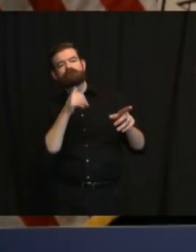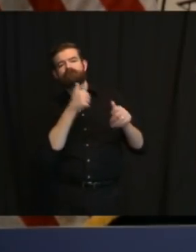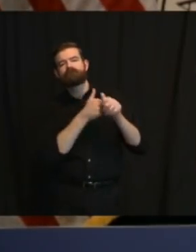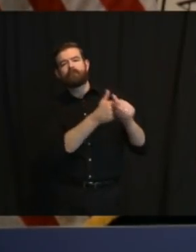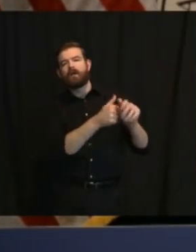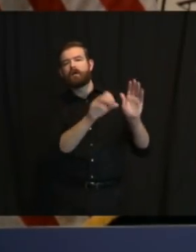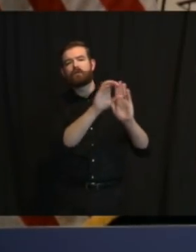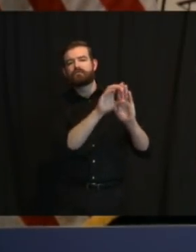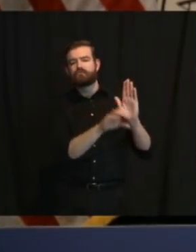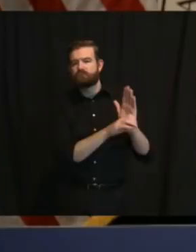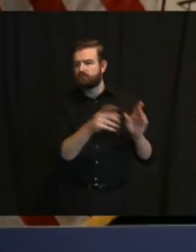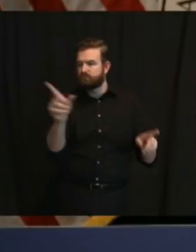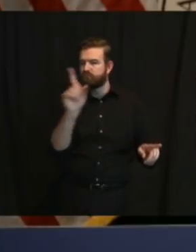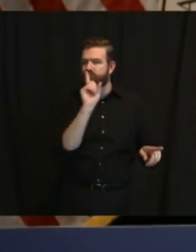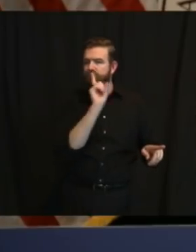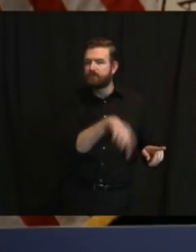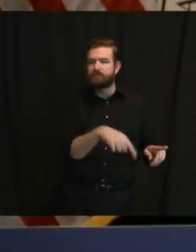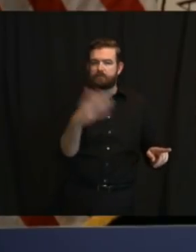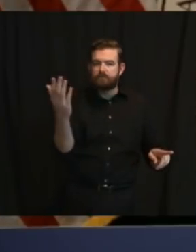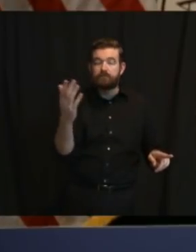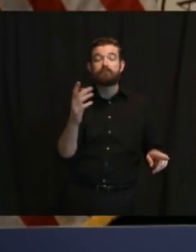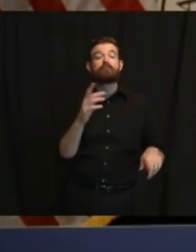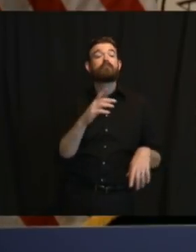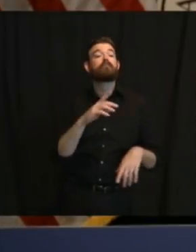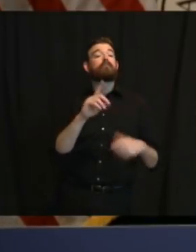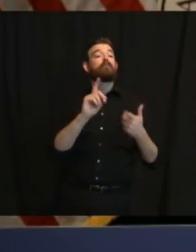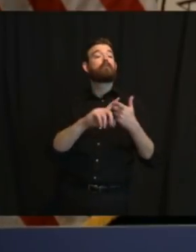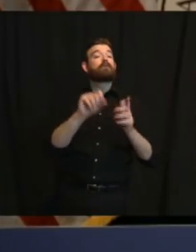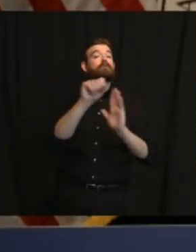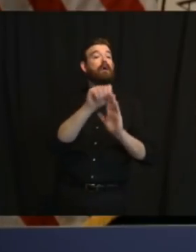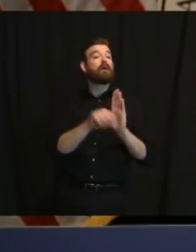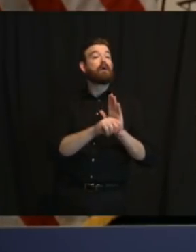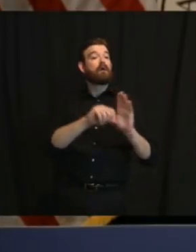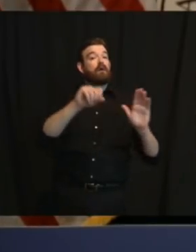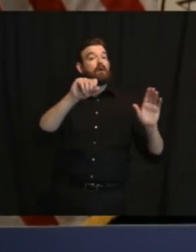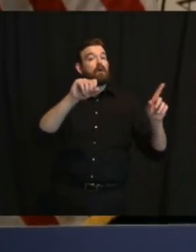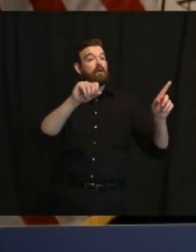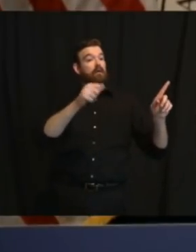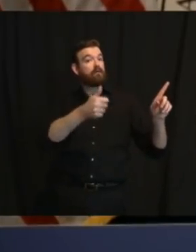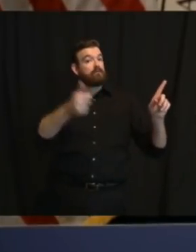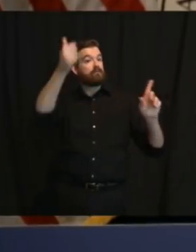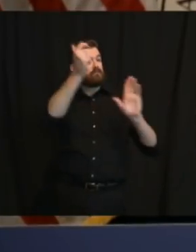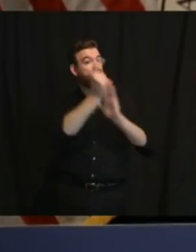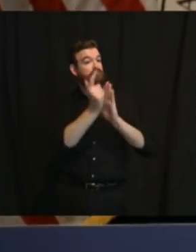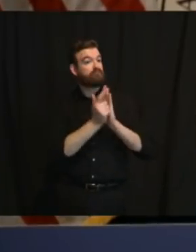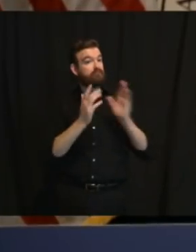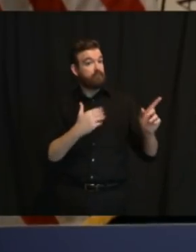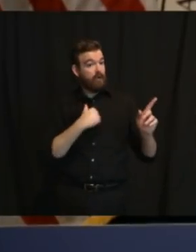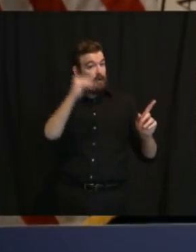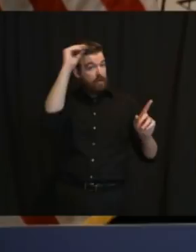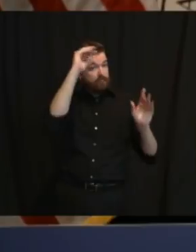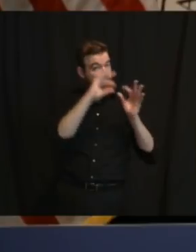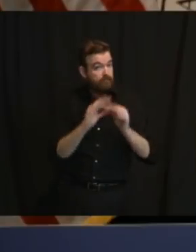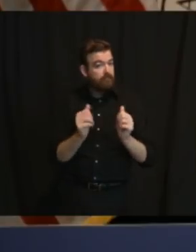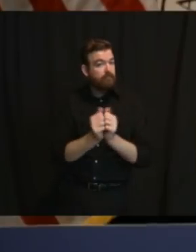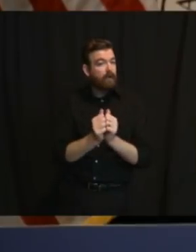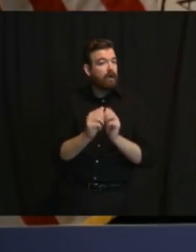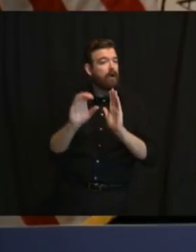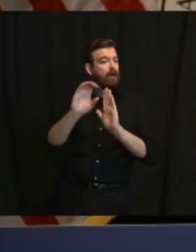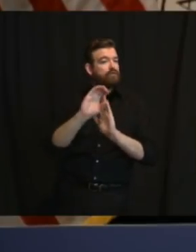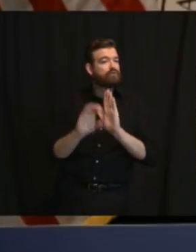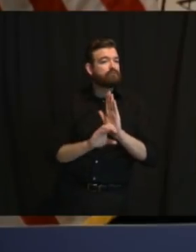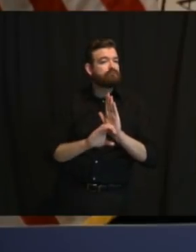opinion from the state attorney general that you could make public to settle any constitutional concerns? And my question